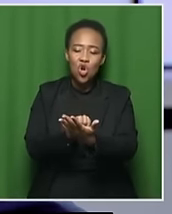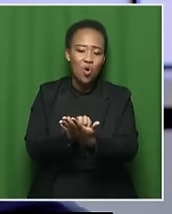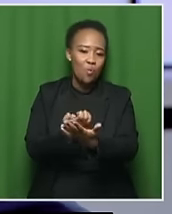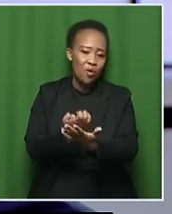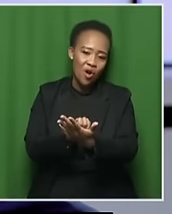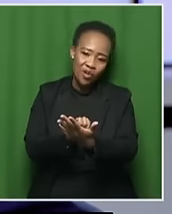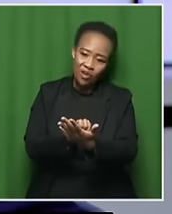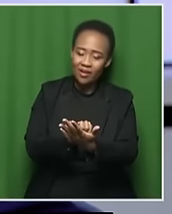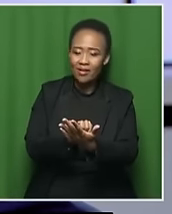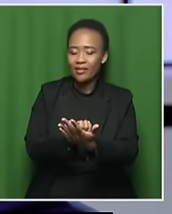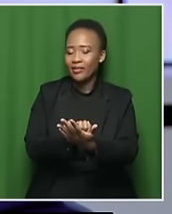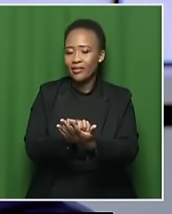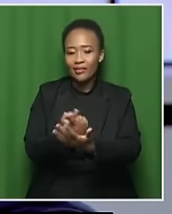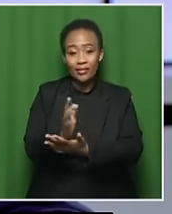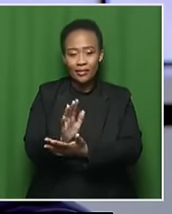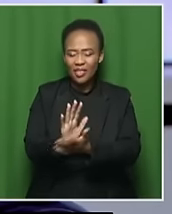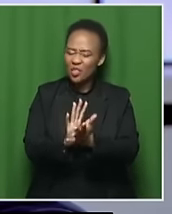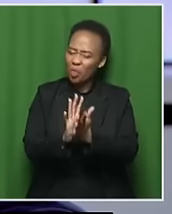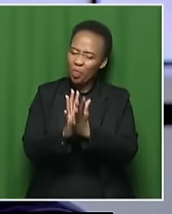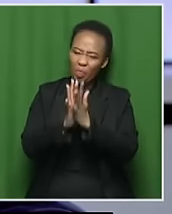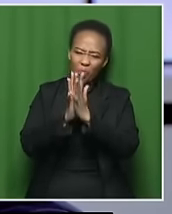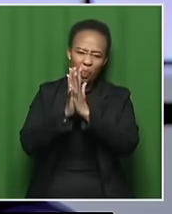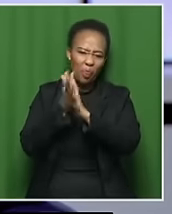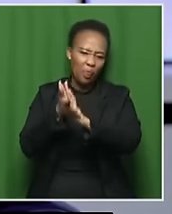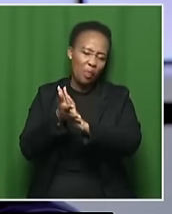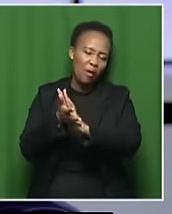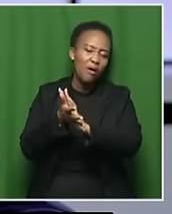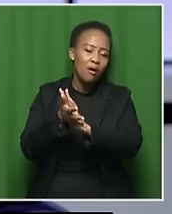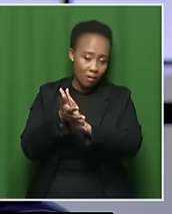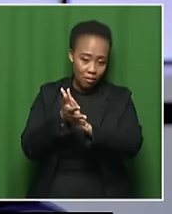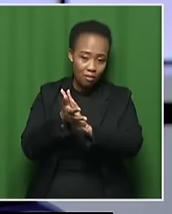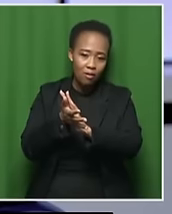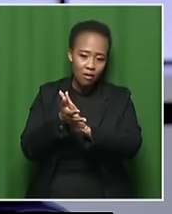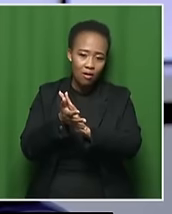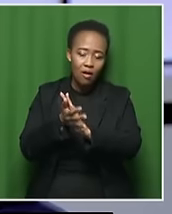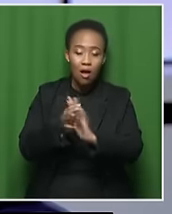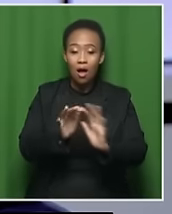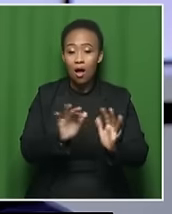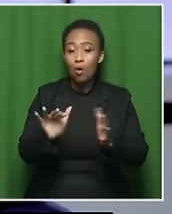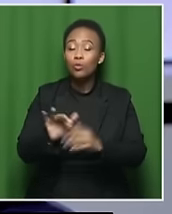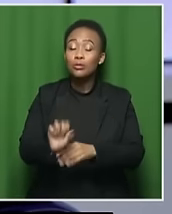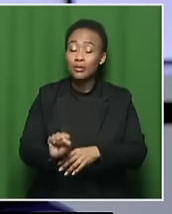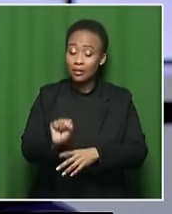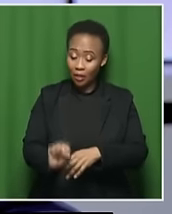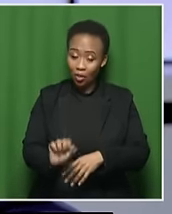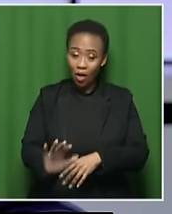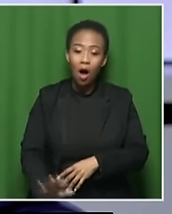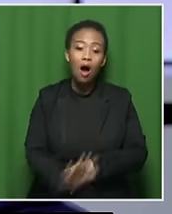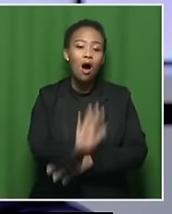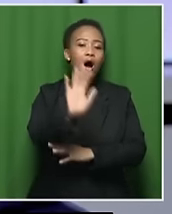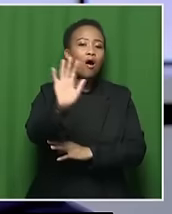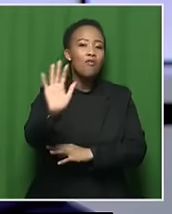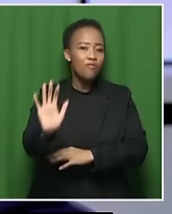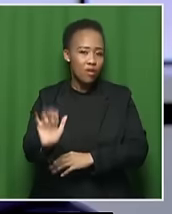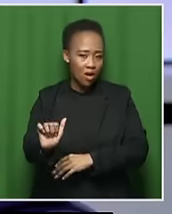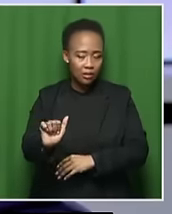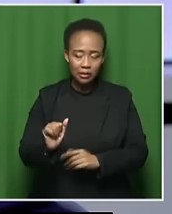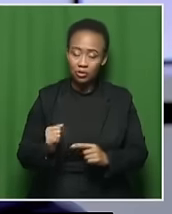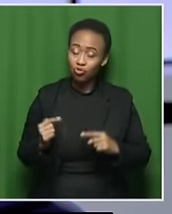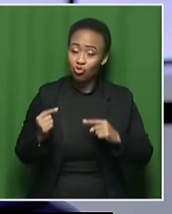and it's fractured in the sense that a lot of, I would say the bulk of South Africans are battling to put food on the